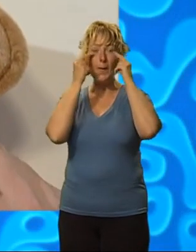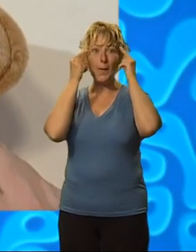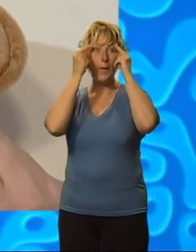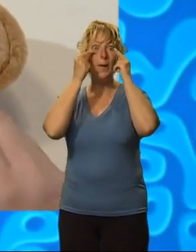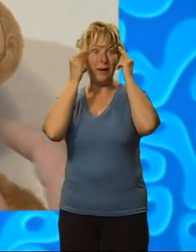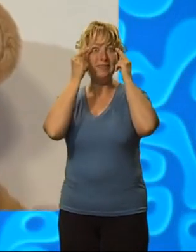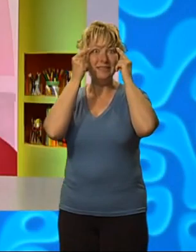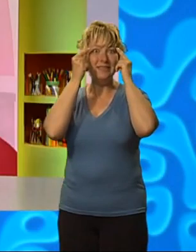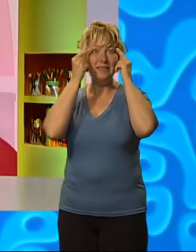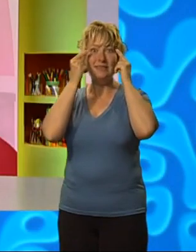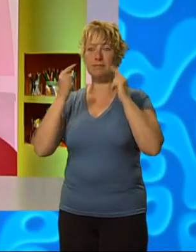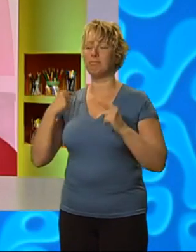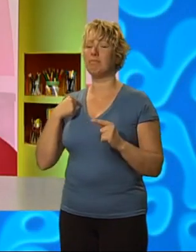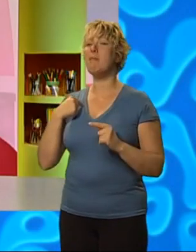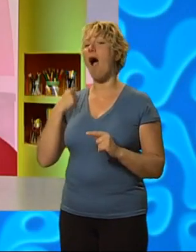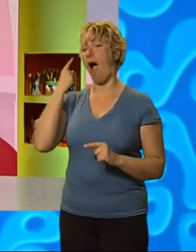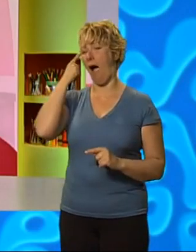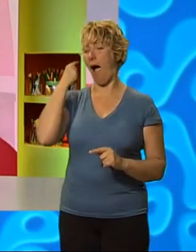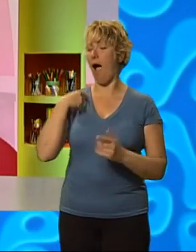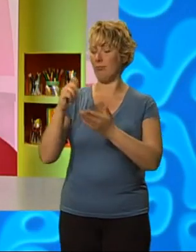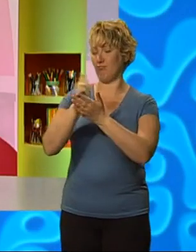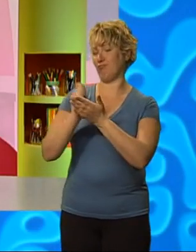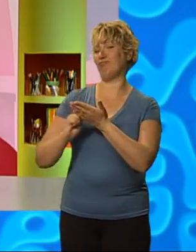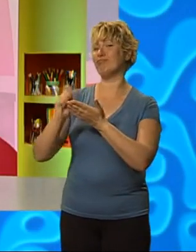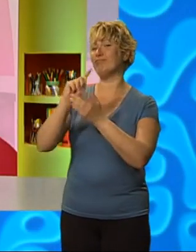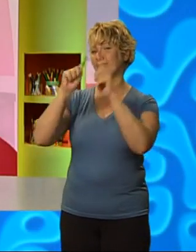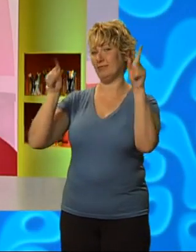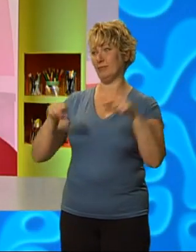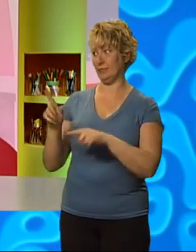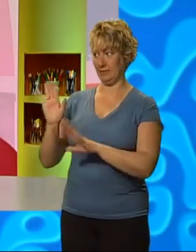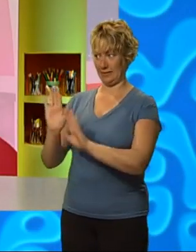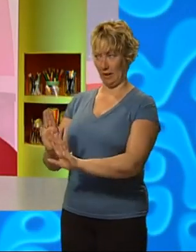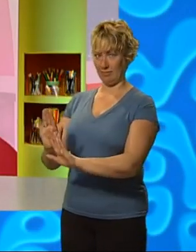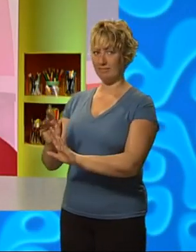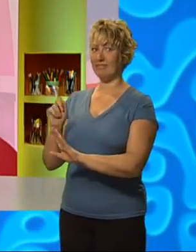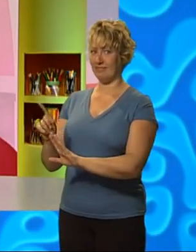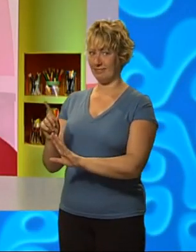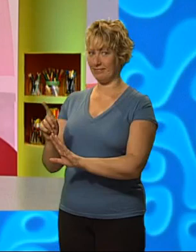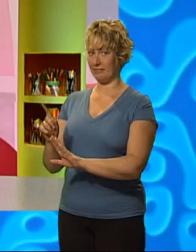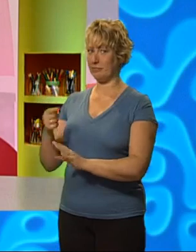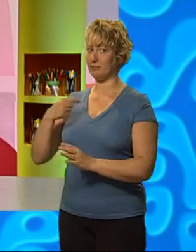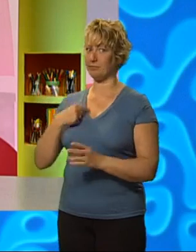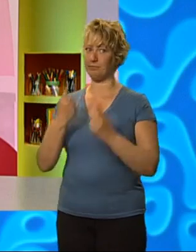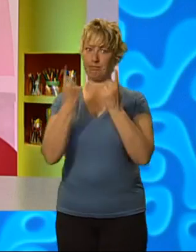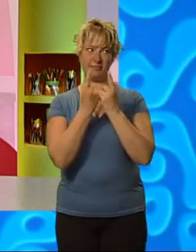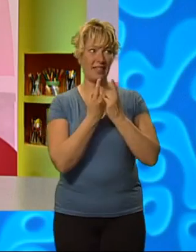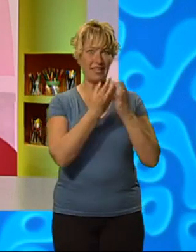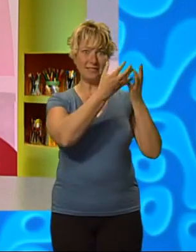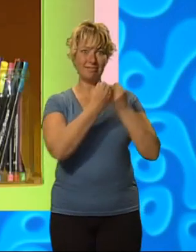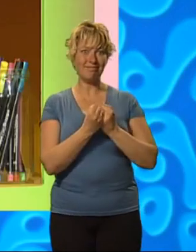eyes. I think I'm going to do a picture of him. So, Teddy, you stay there, and I'll go and get some art